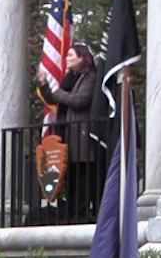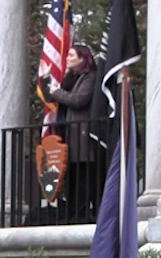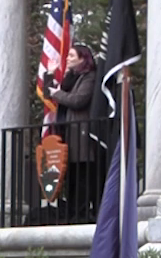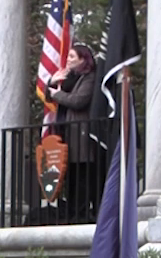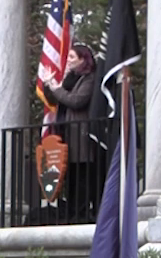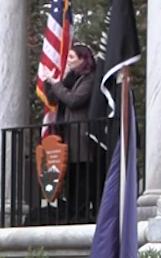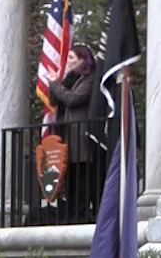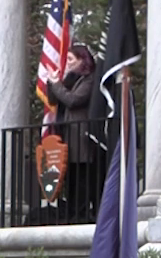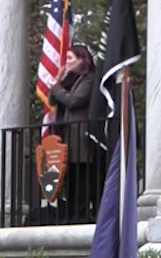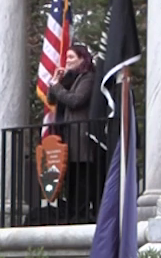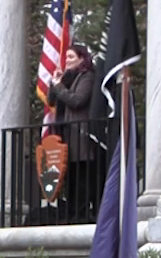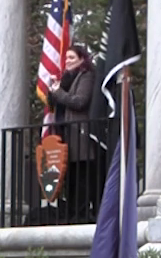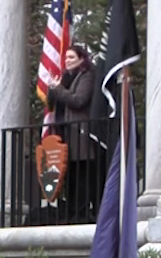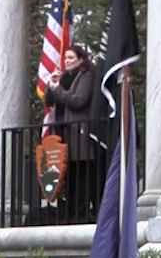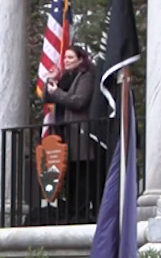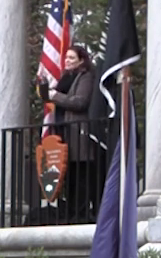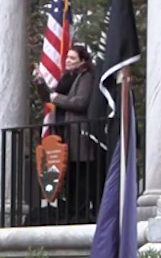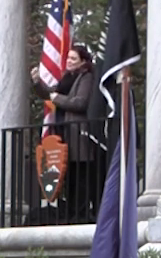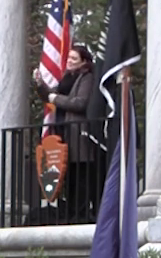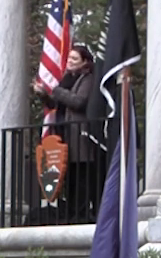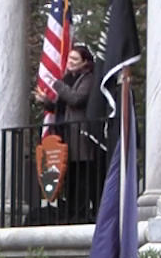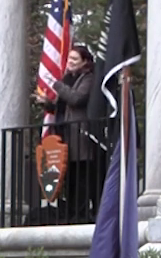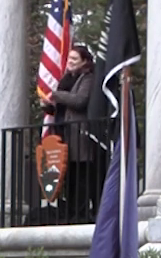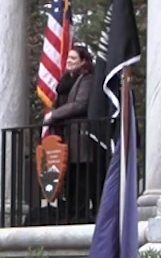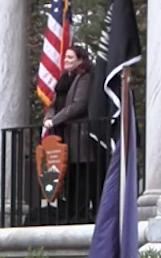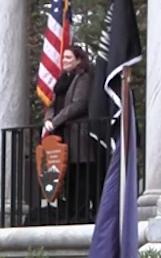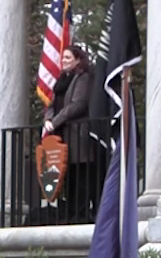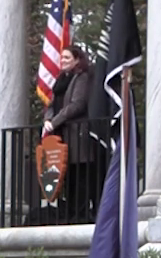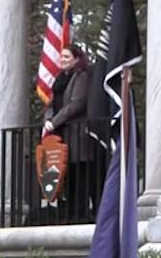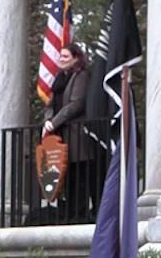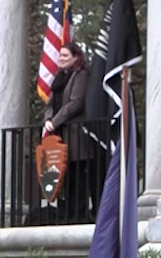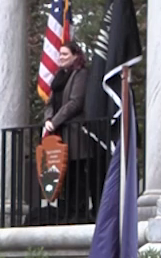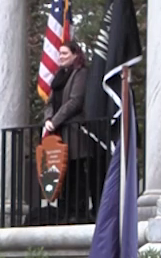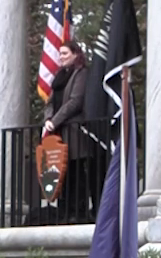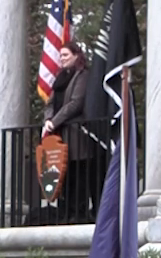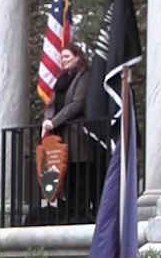served and are serving in the United States Navy.